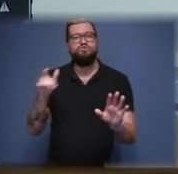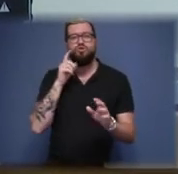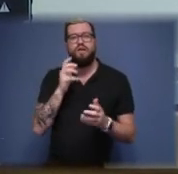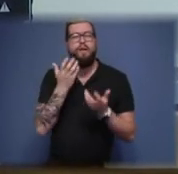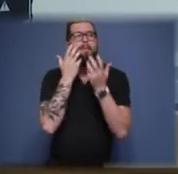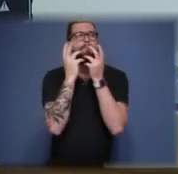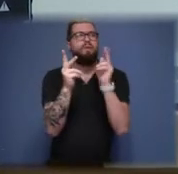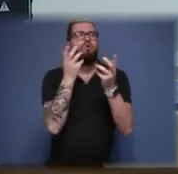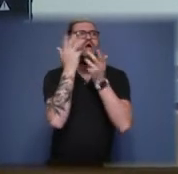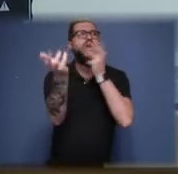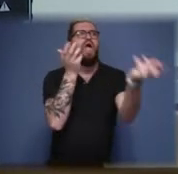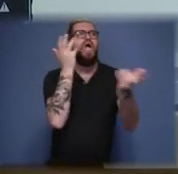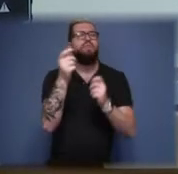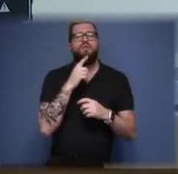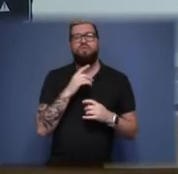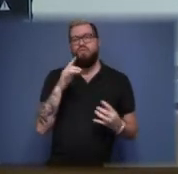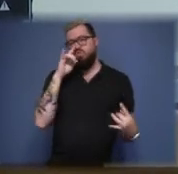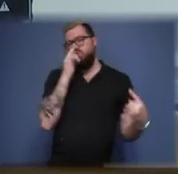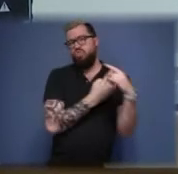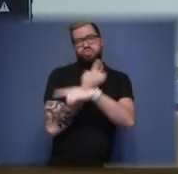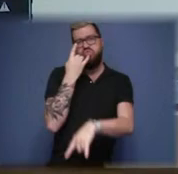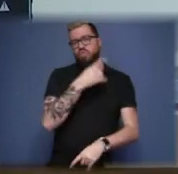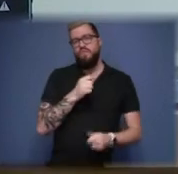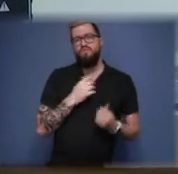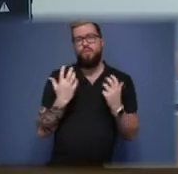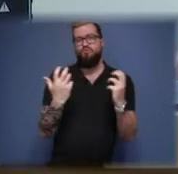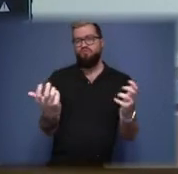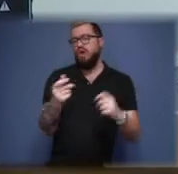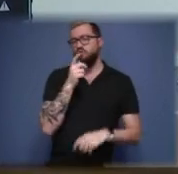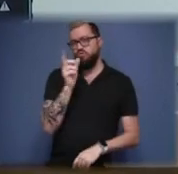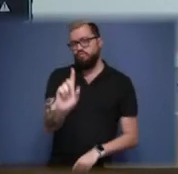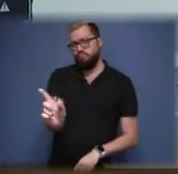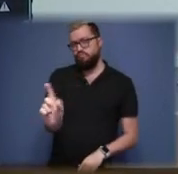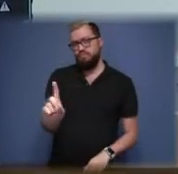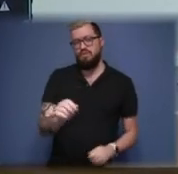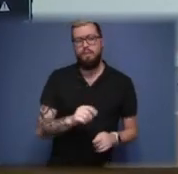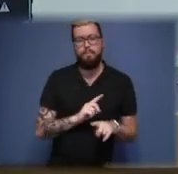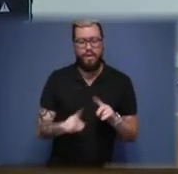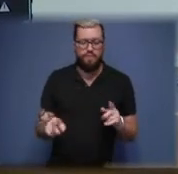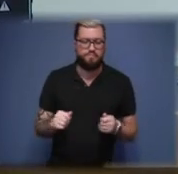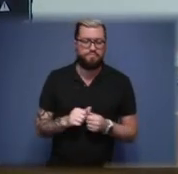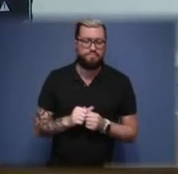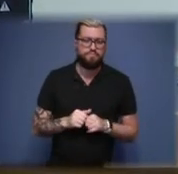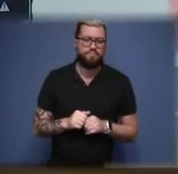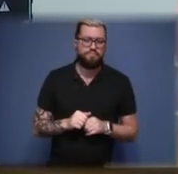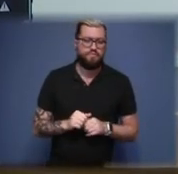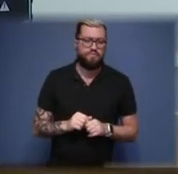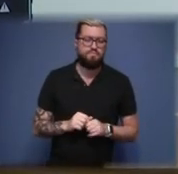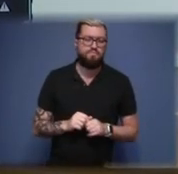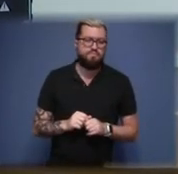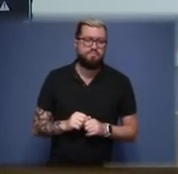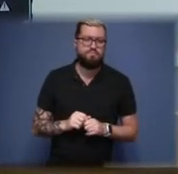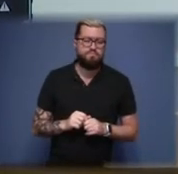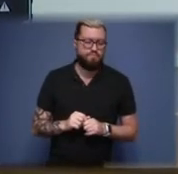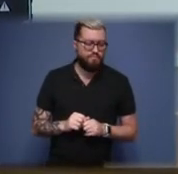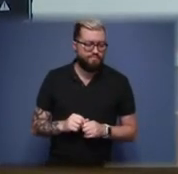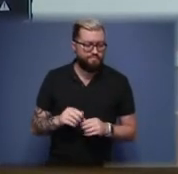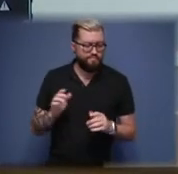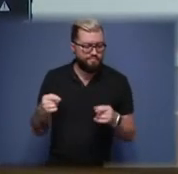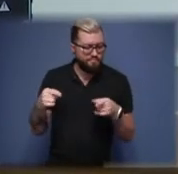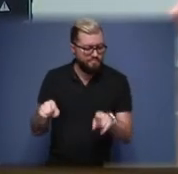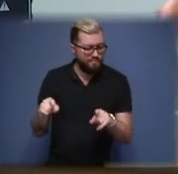out ignorantly from the crowd. But, you know, it's certainly as we go